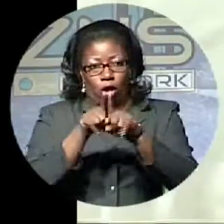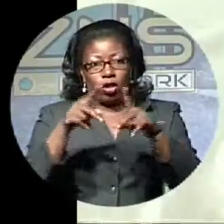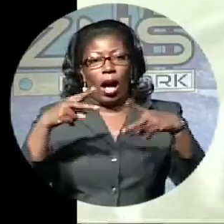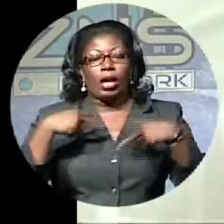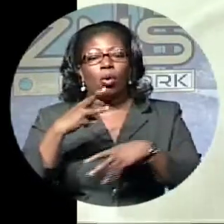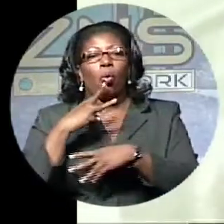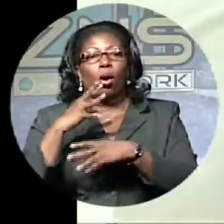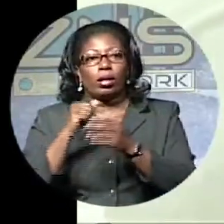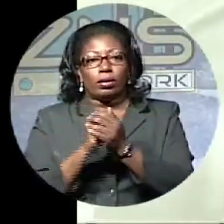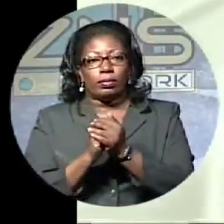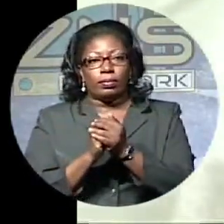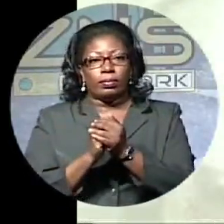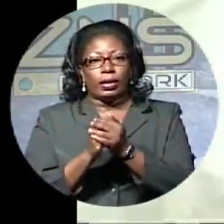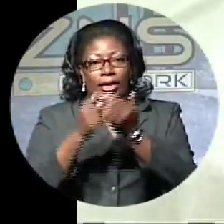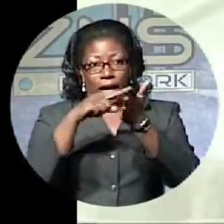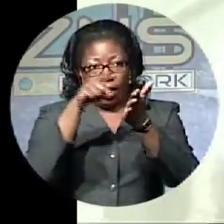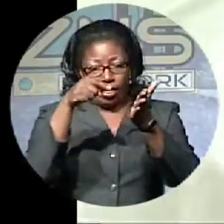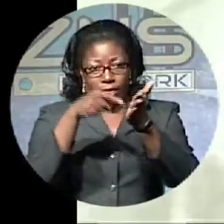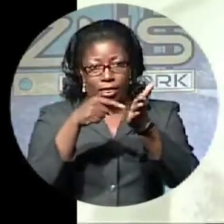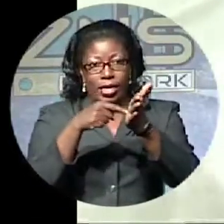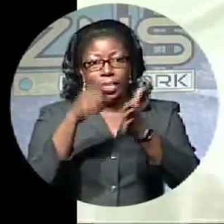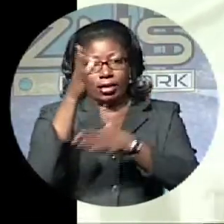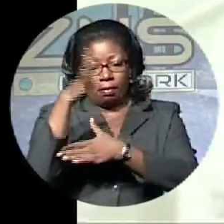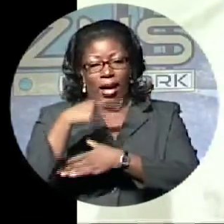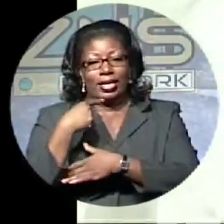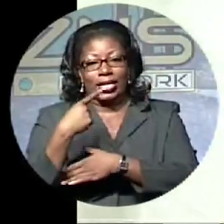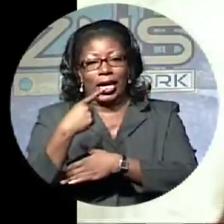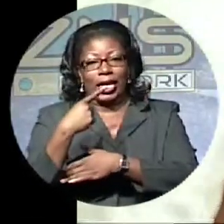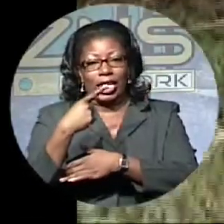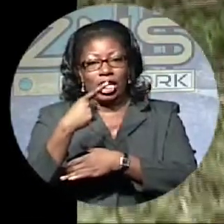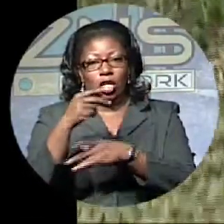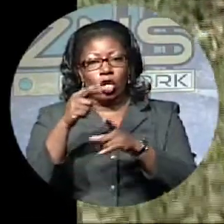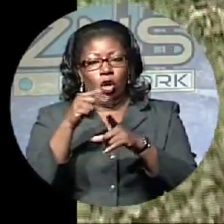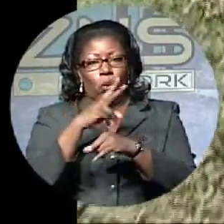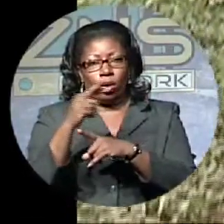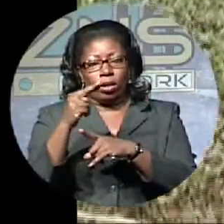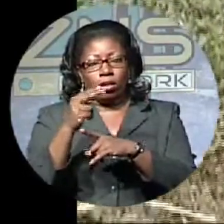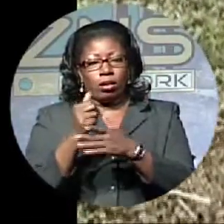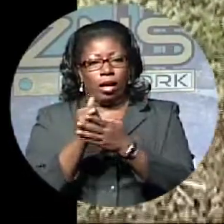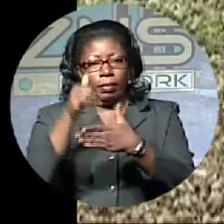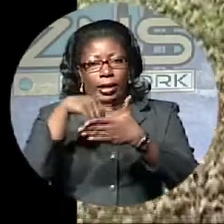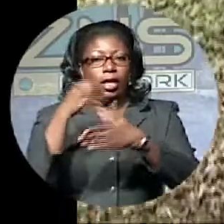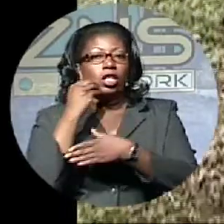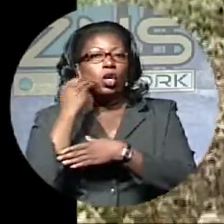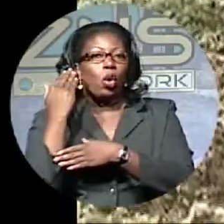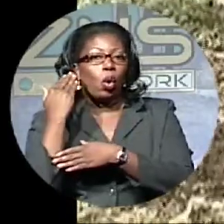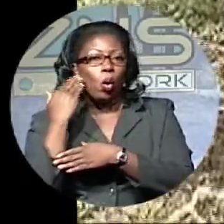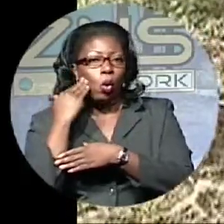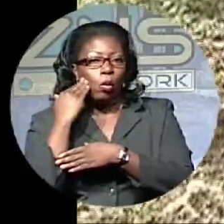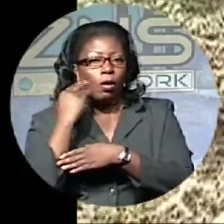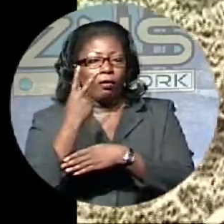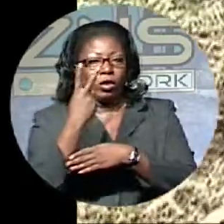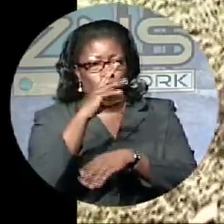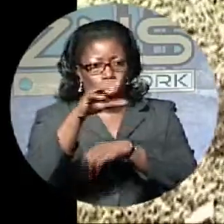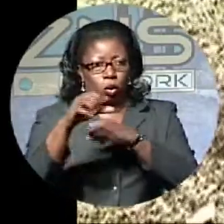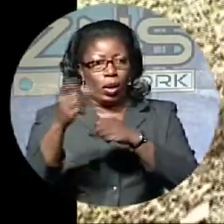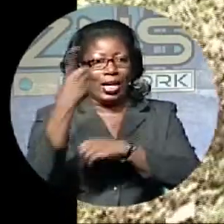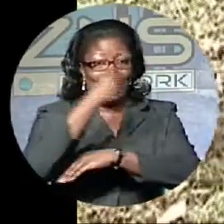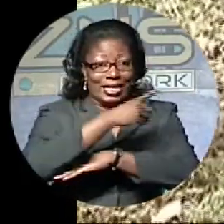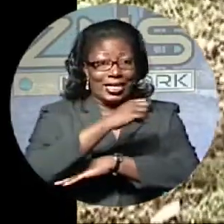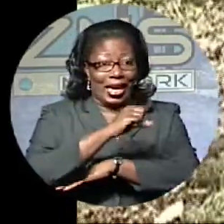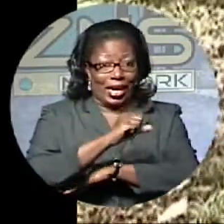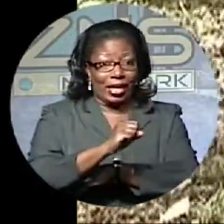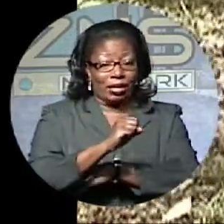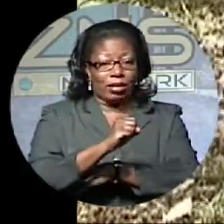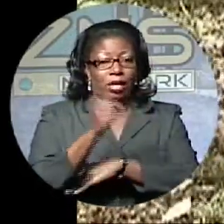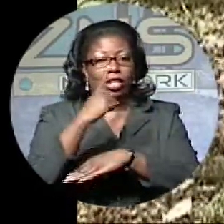This man says he and his family were trapped inside their home for 2 days. What I did is I punched a hole with a contractor in